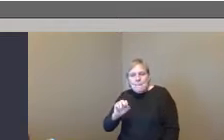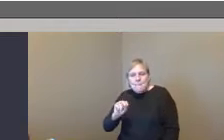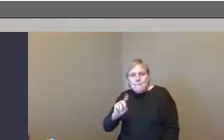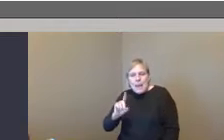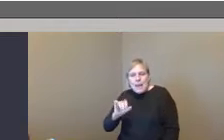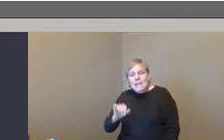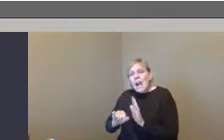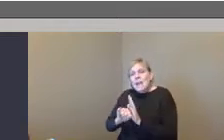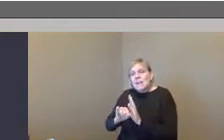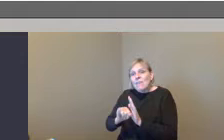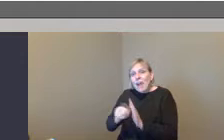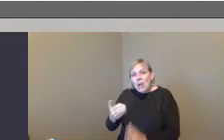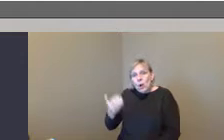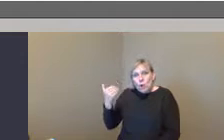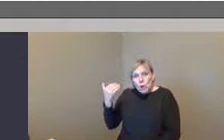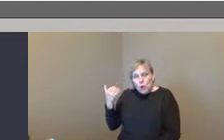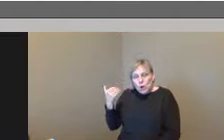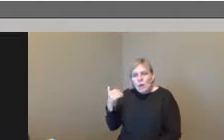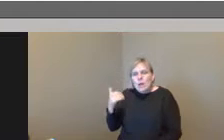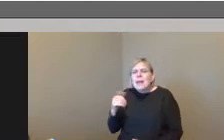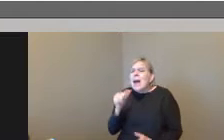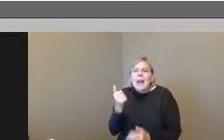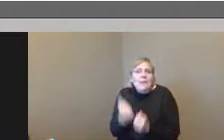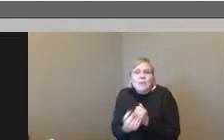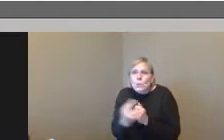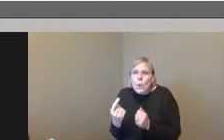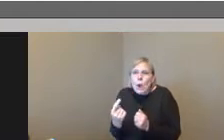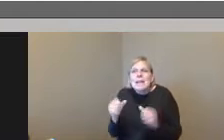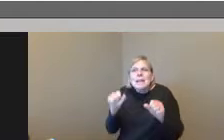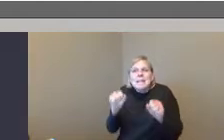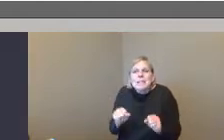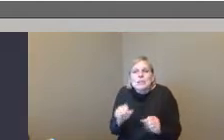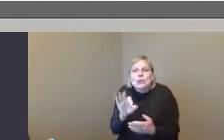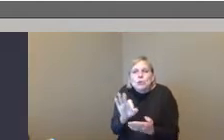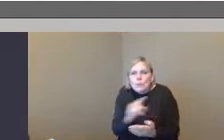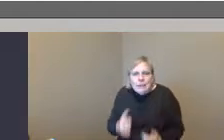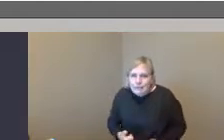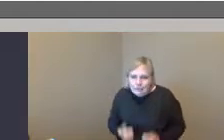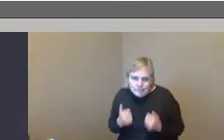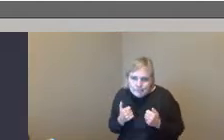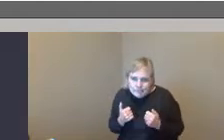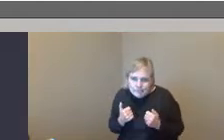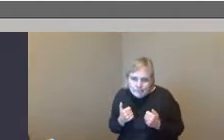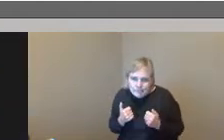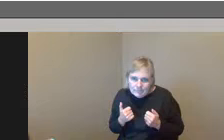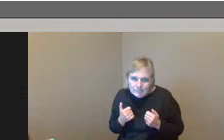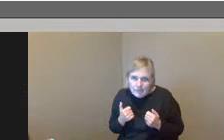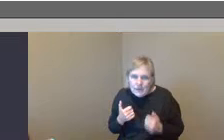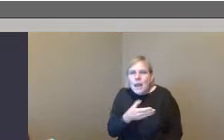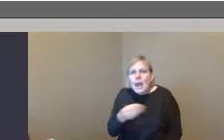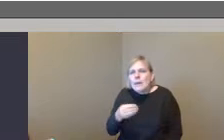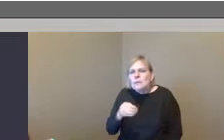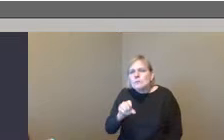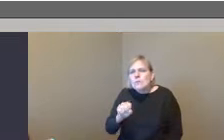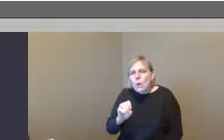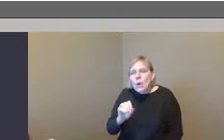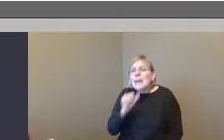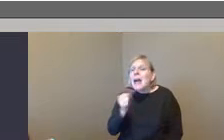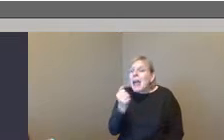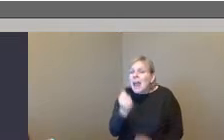identifying earlier is, not everybody gets to choose where they live. And so